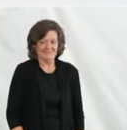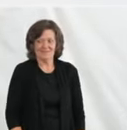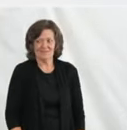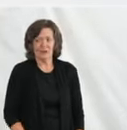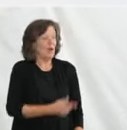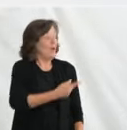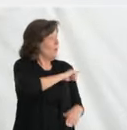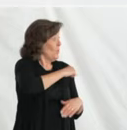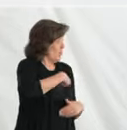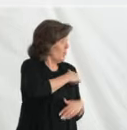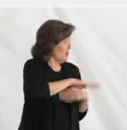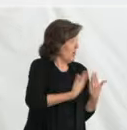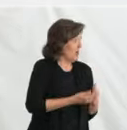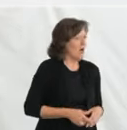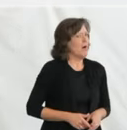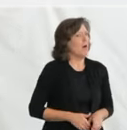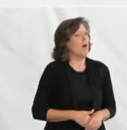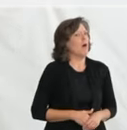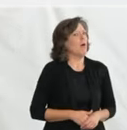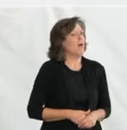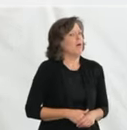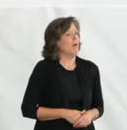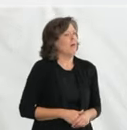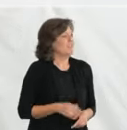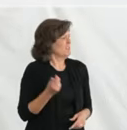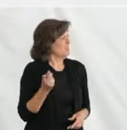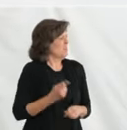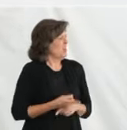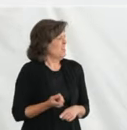And we were like, oh, yeah.